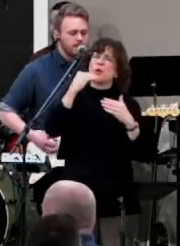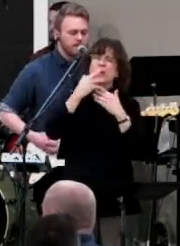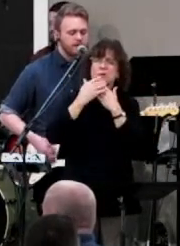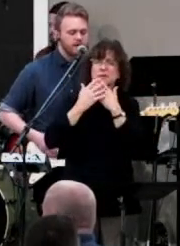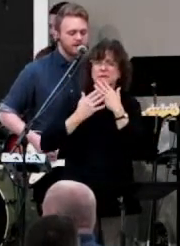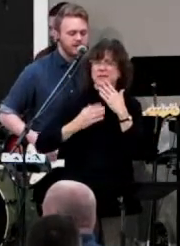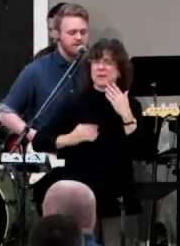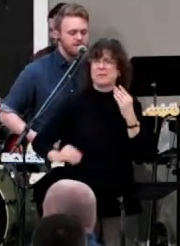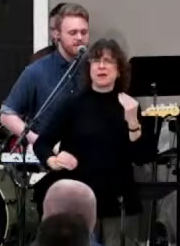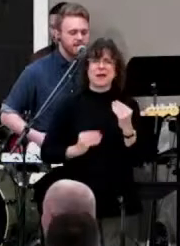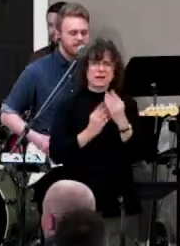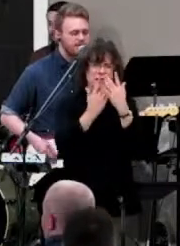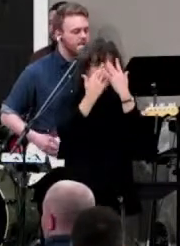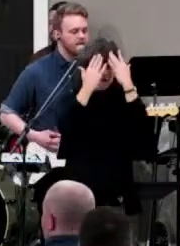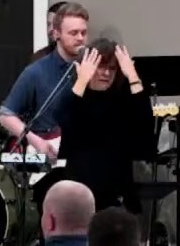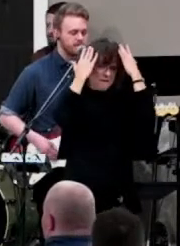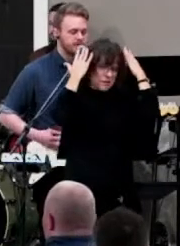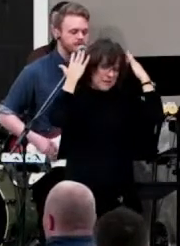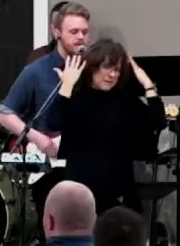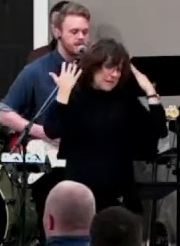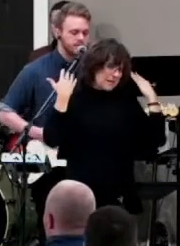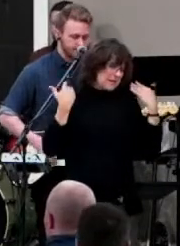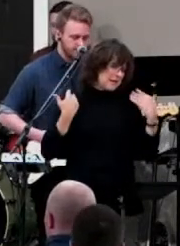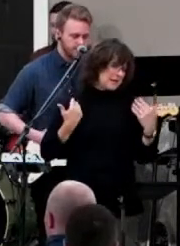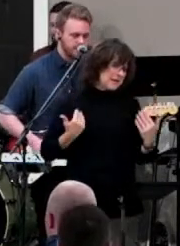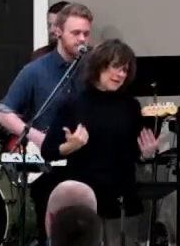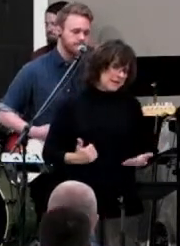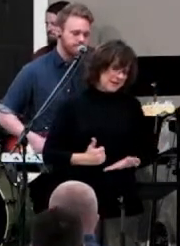Oh, your crimson flood covers me.